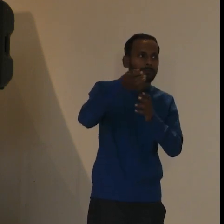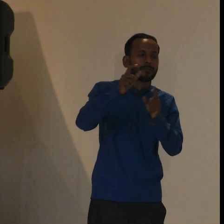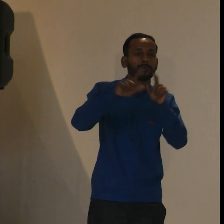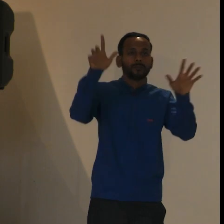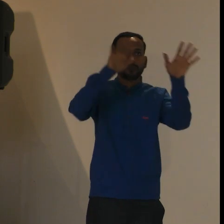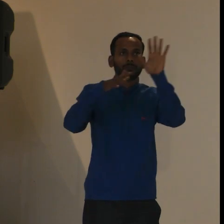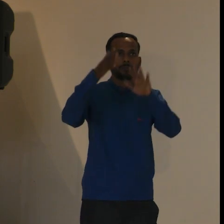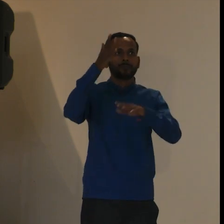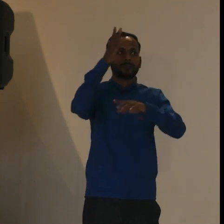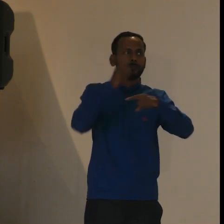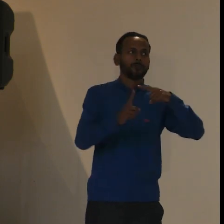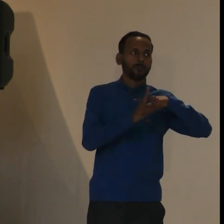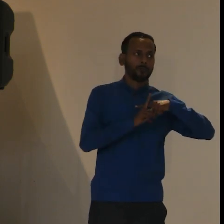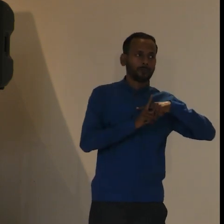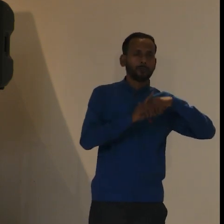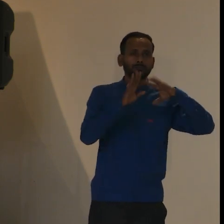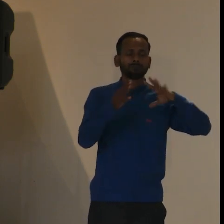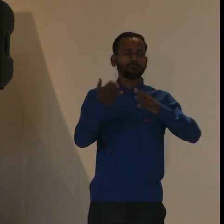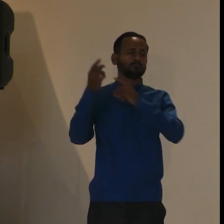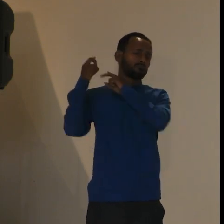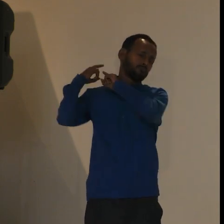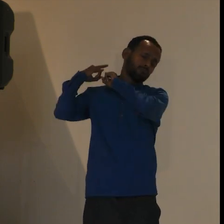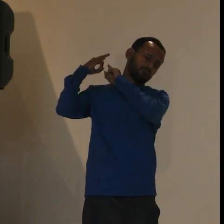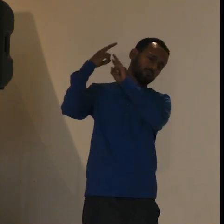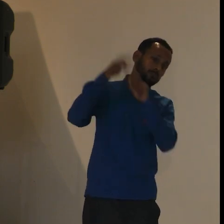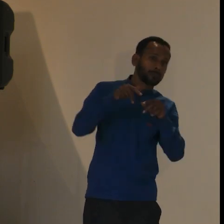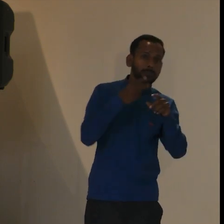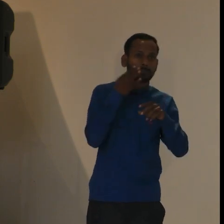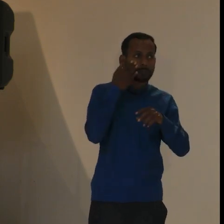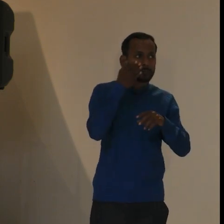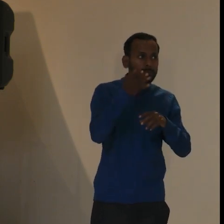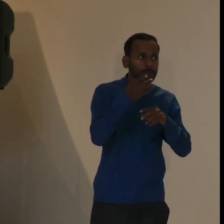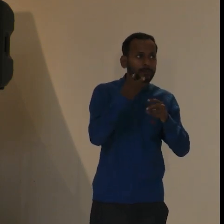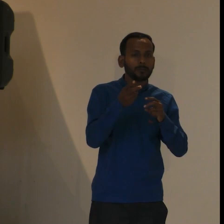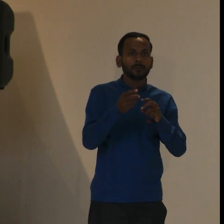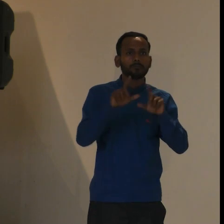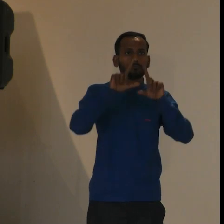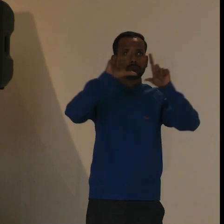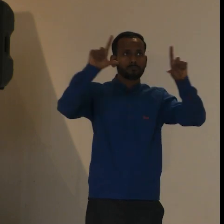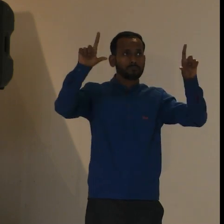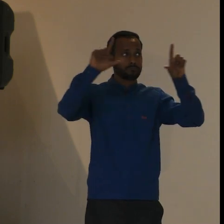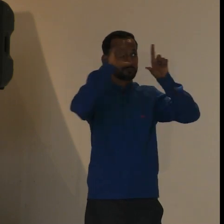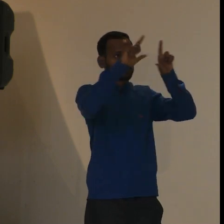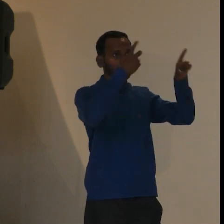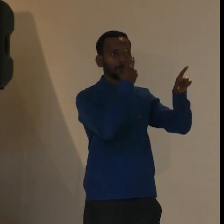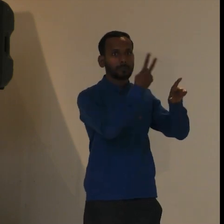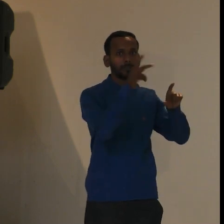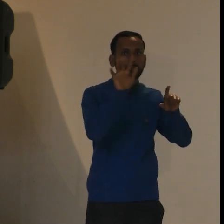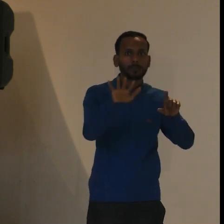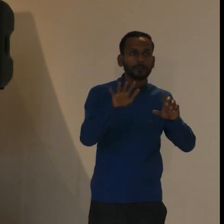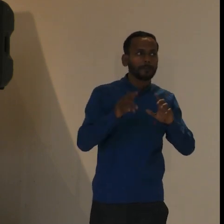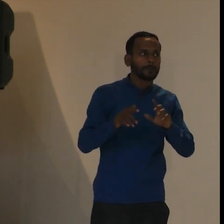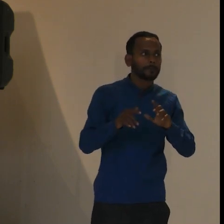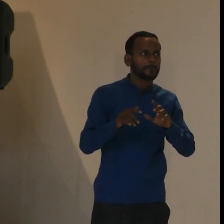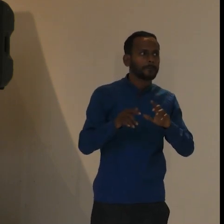a deodar tree. It's the oldest deodar tree. And the cross-section of the tree is bigger than the screen. All right? And now, I'm